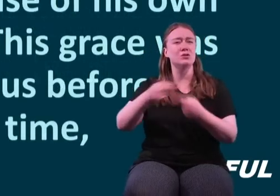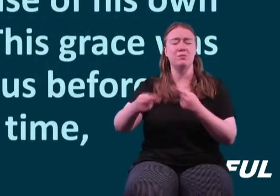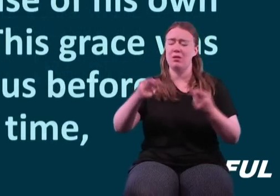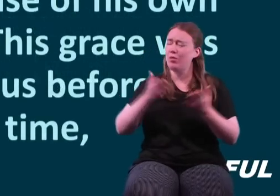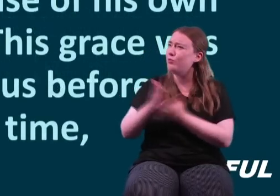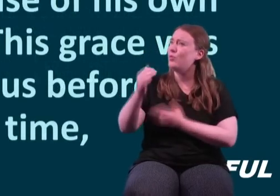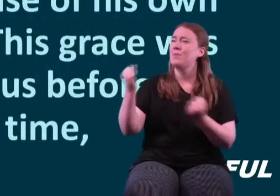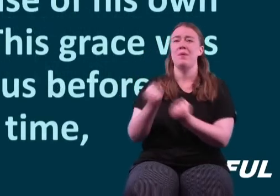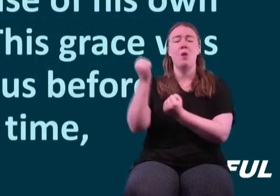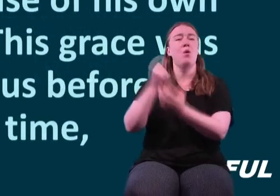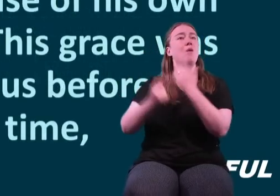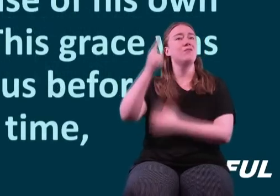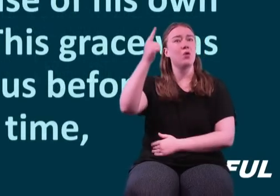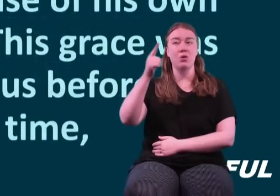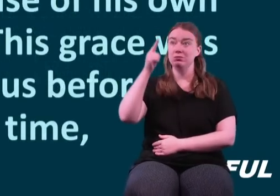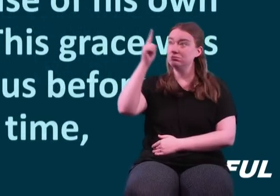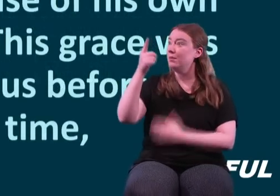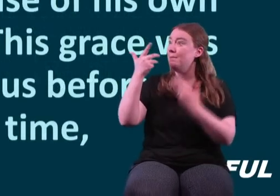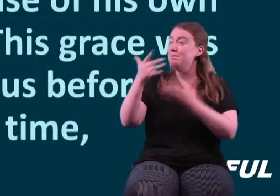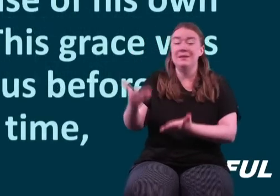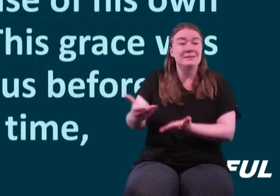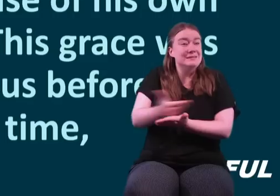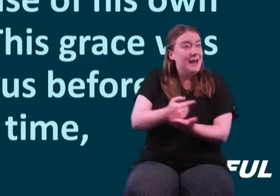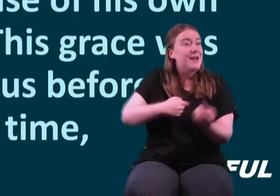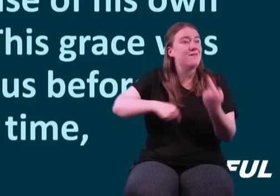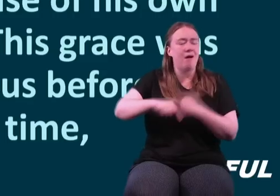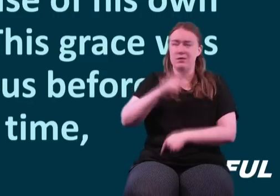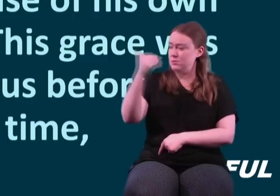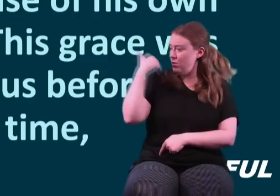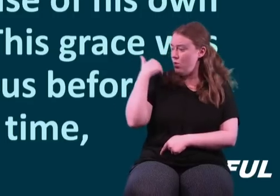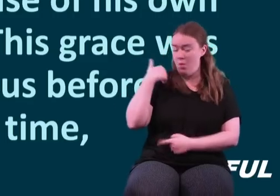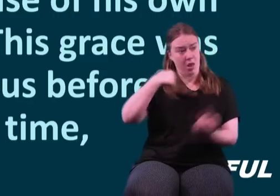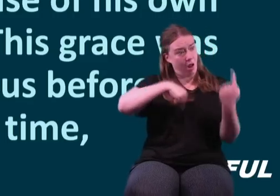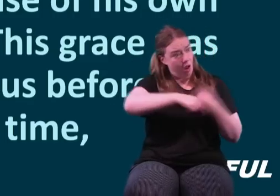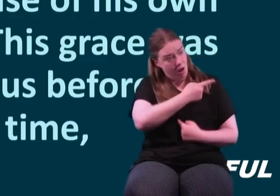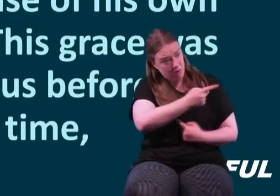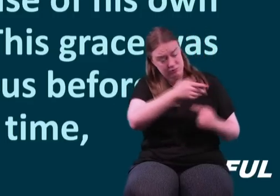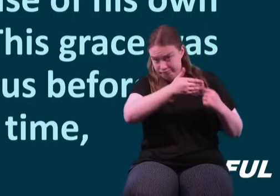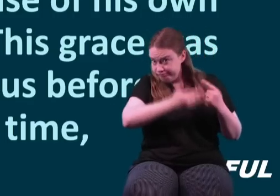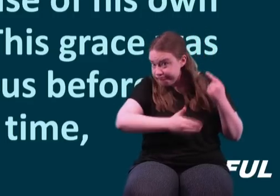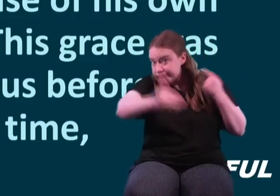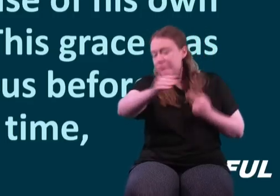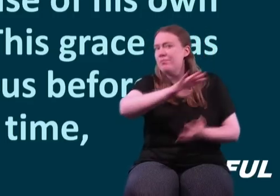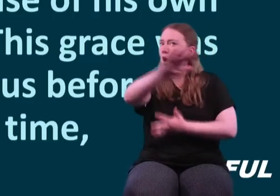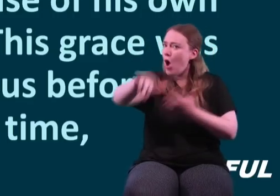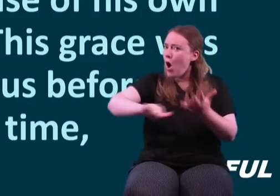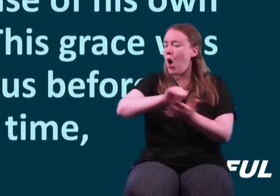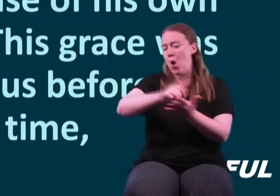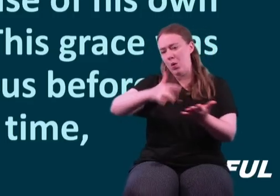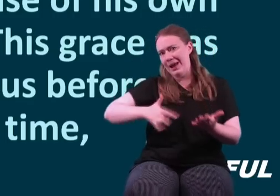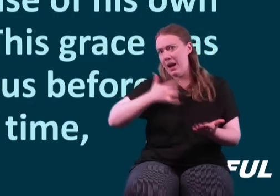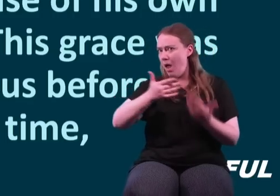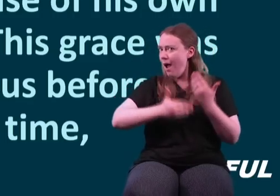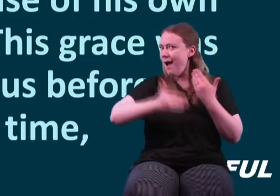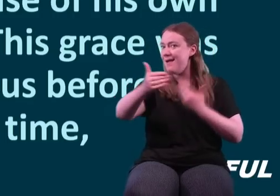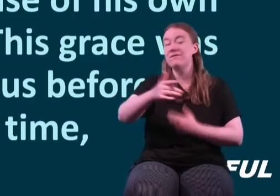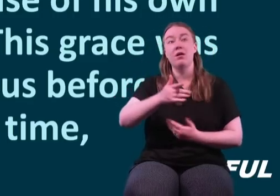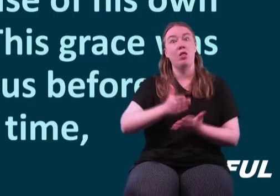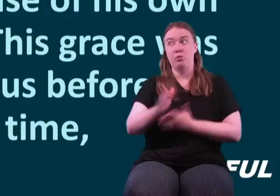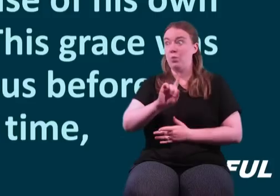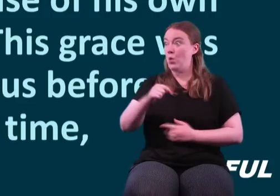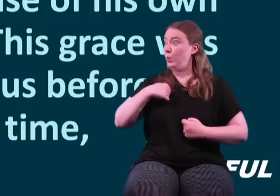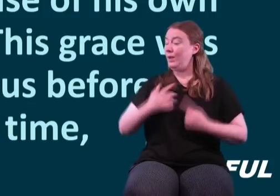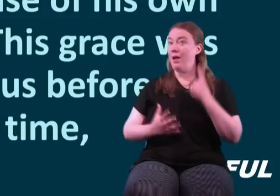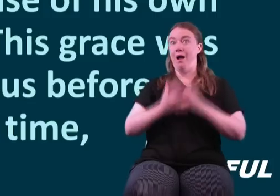He has saved us and called us to a holy life, not because of anything we have done, but because of his own purpose